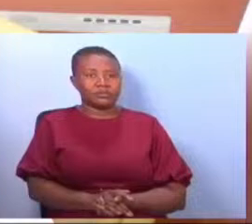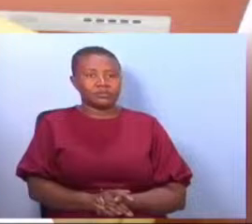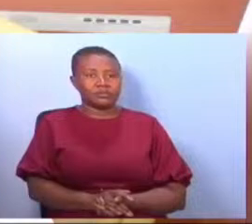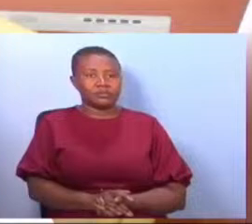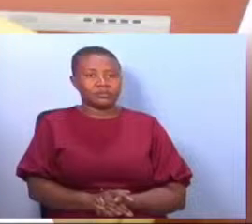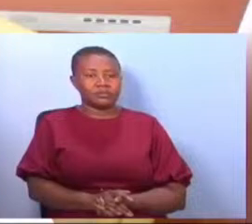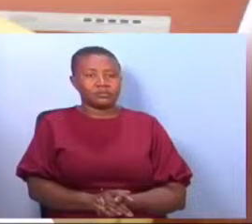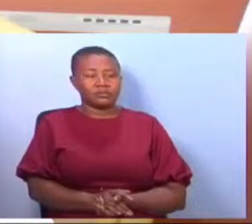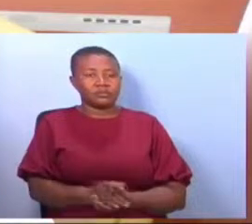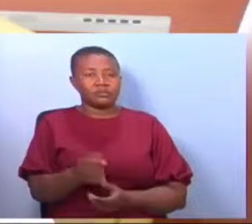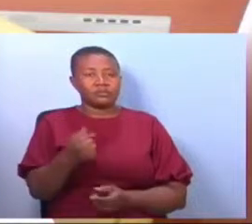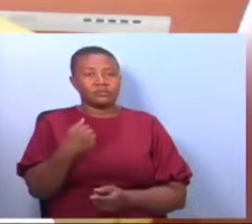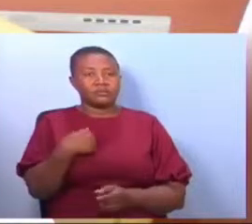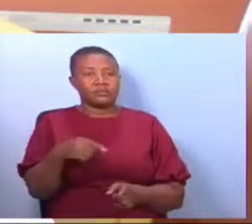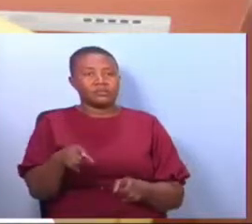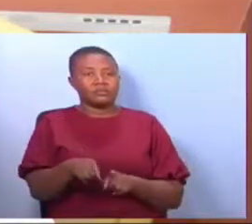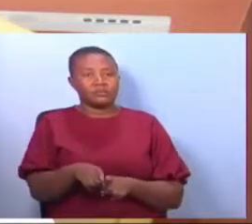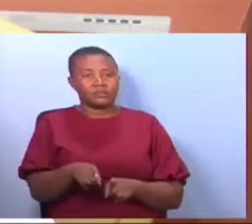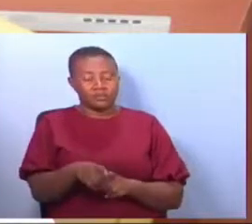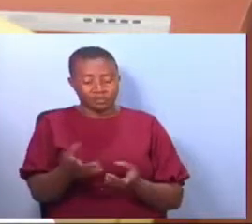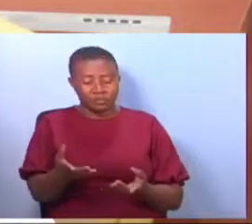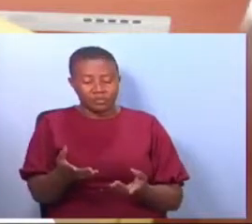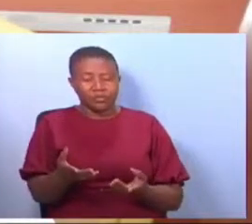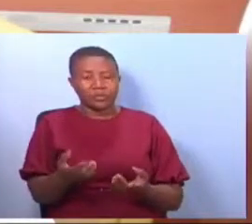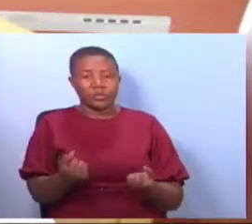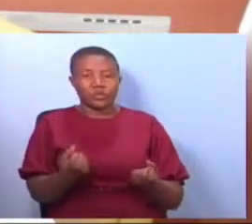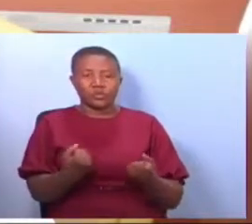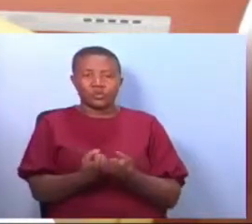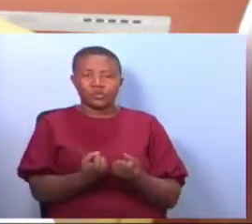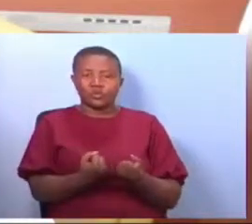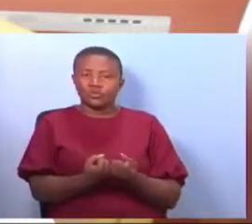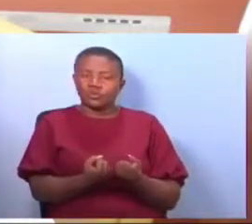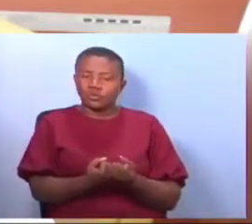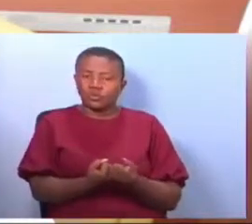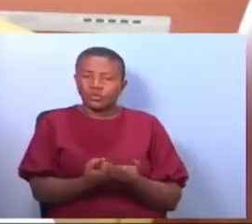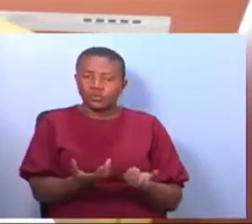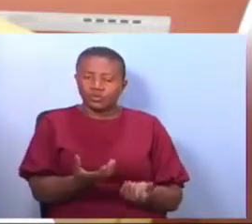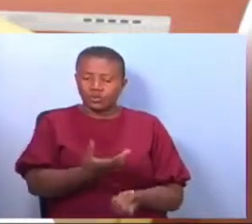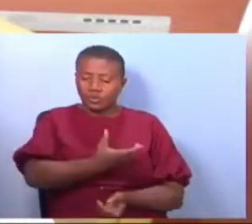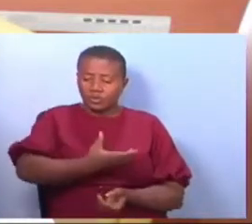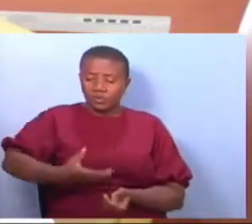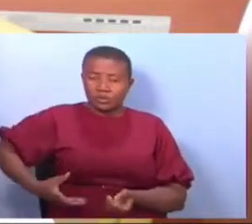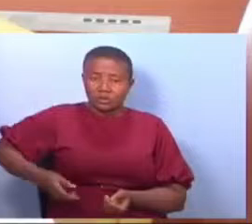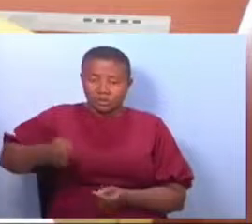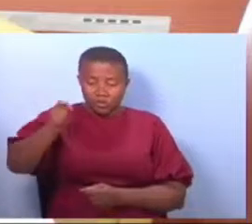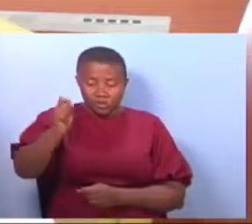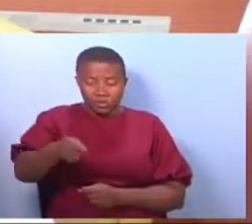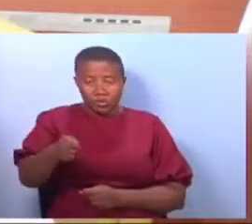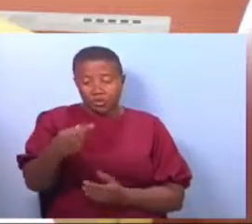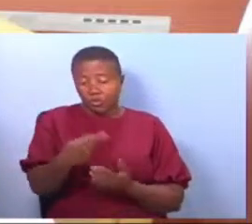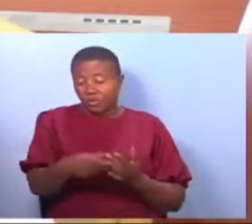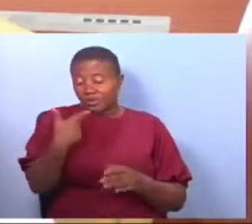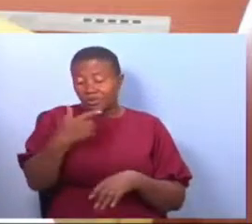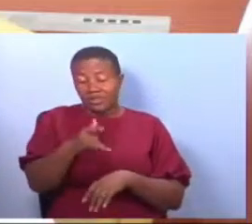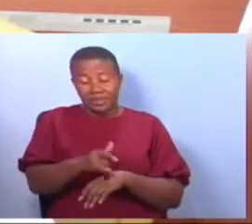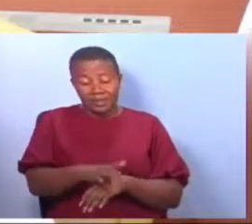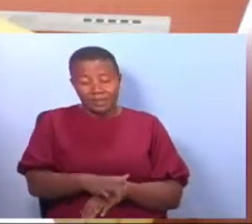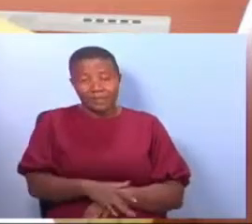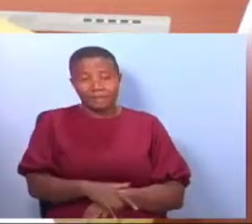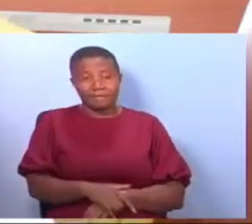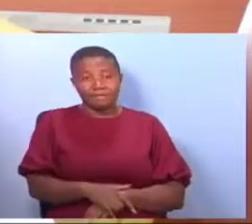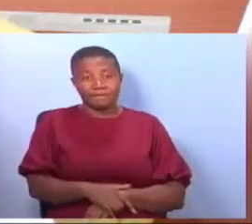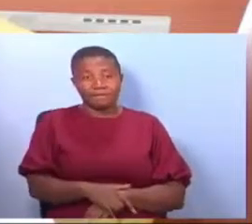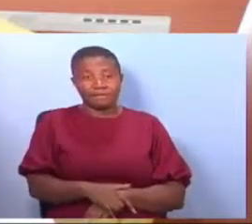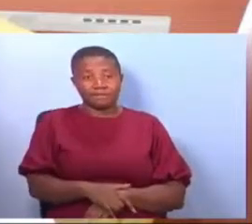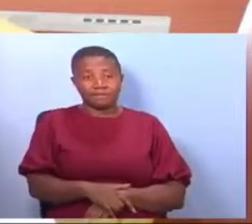I also, in support of the Chief Whip's earlier statement, want to